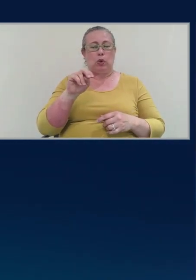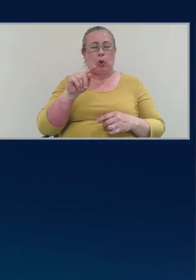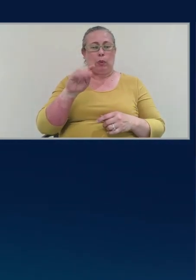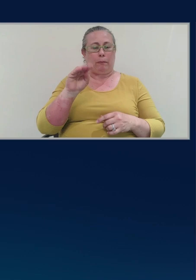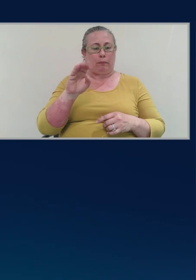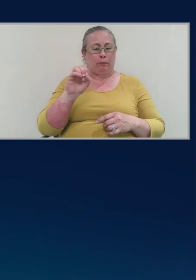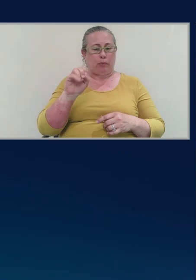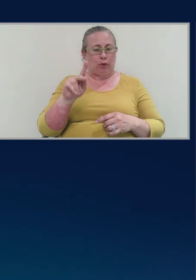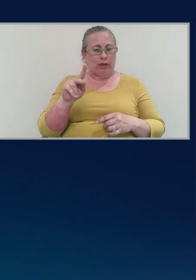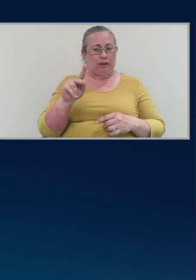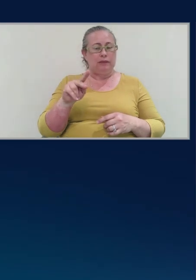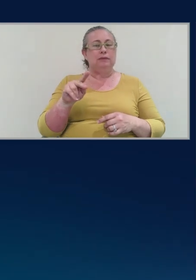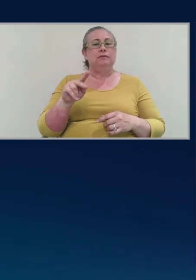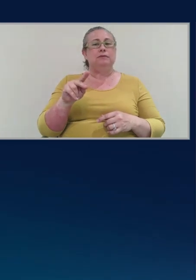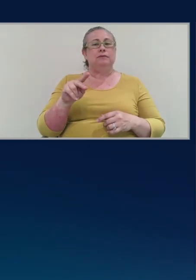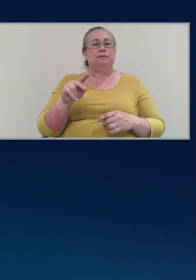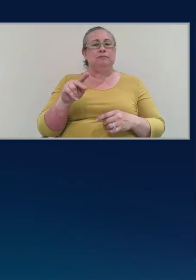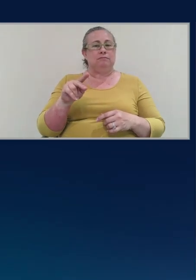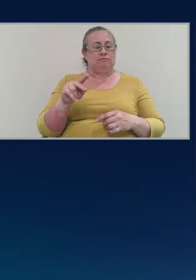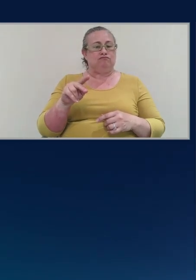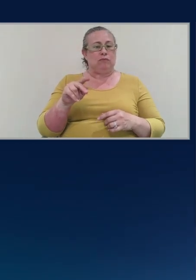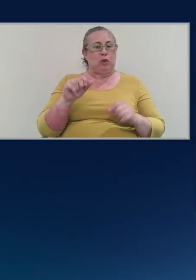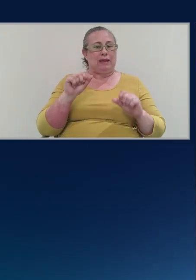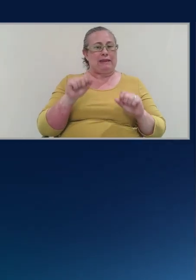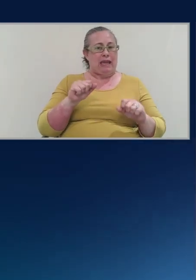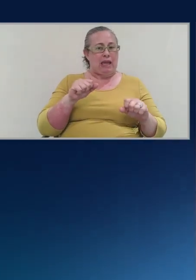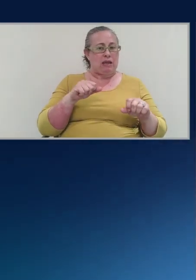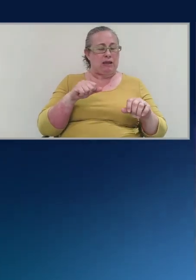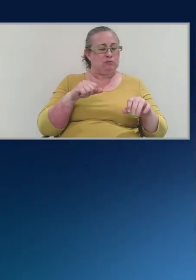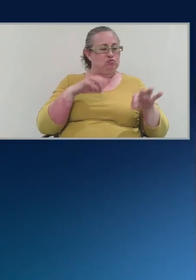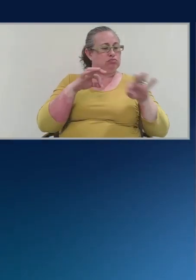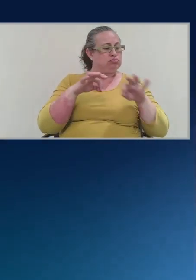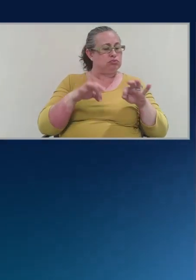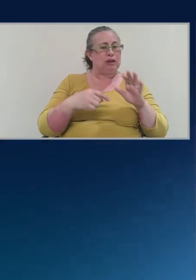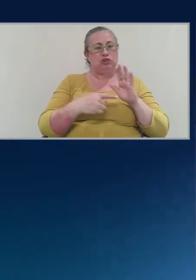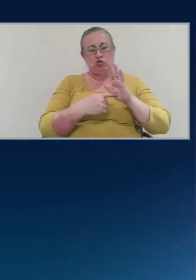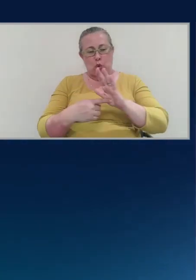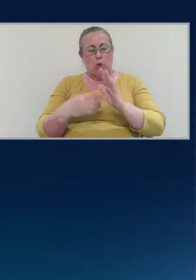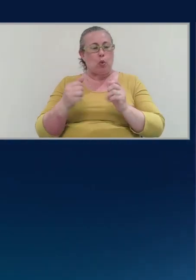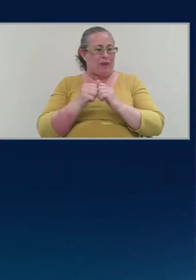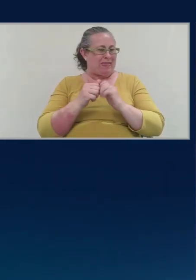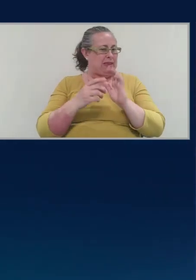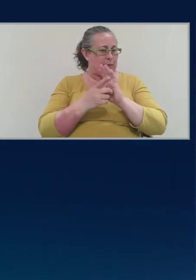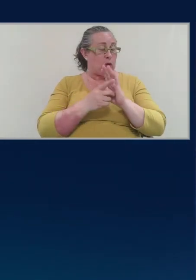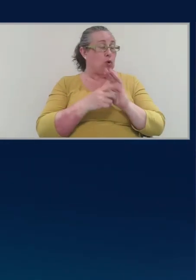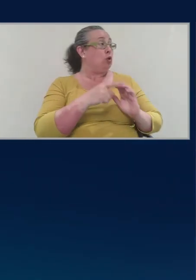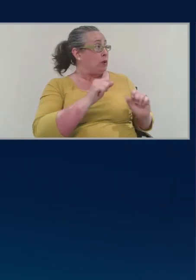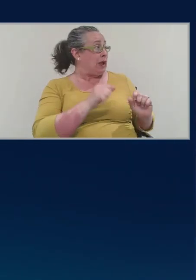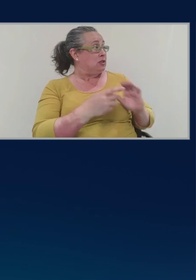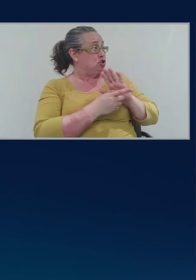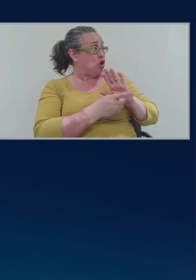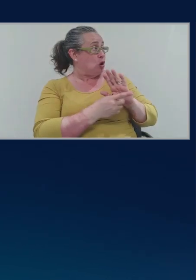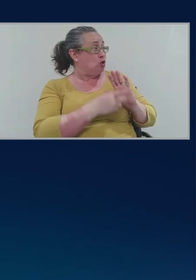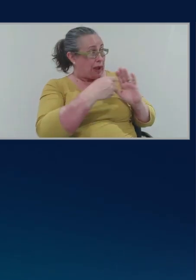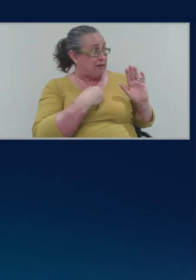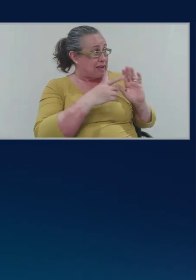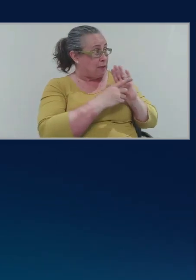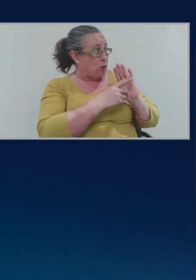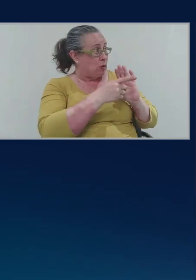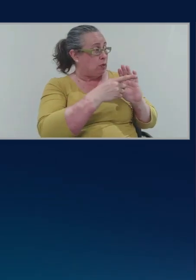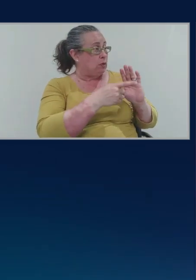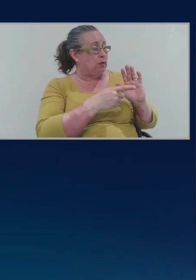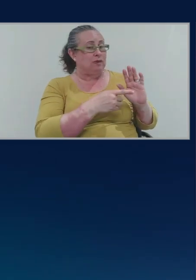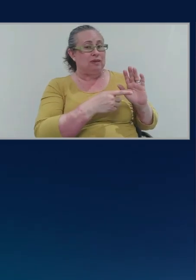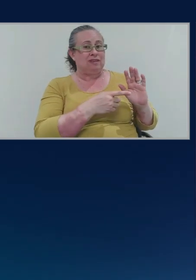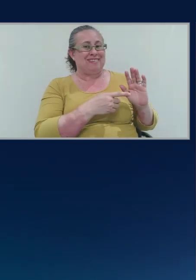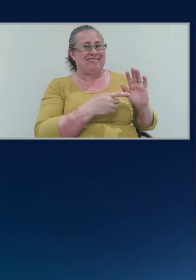we'll walk through some of that as part of the demo. Oh, you're going to show us. We'll show some Wait, of those you things. say demo? Yeah, we'll You get got to it. my, you we'll got my get to it.